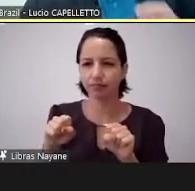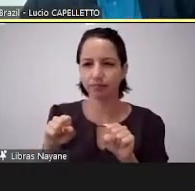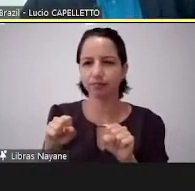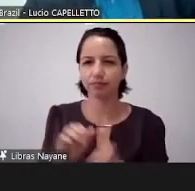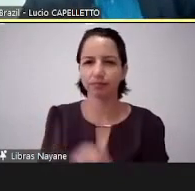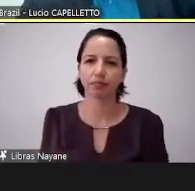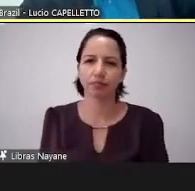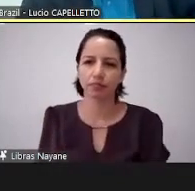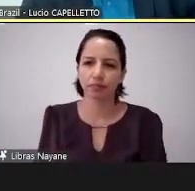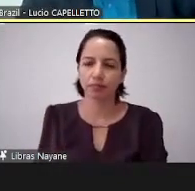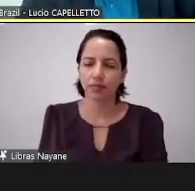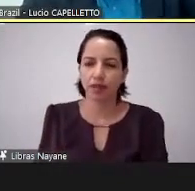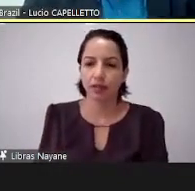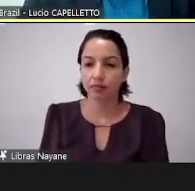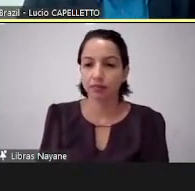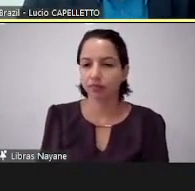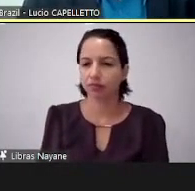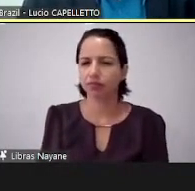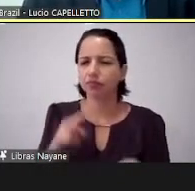for its